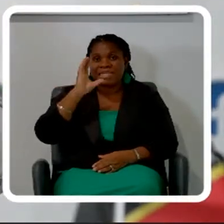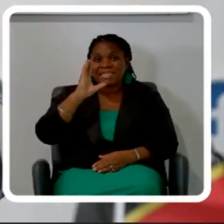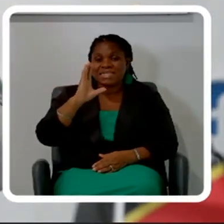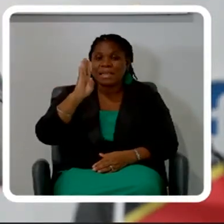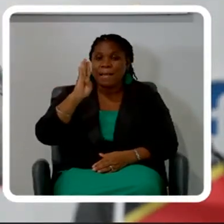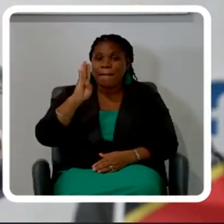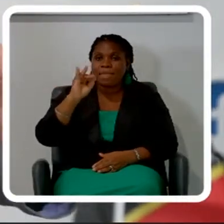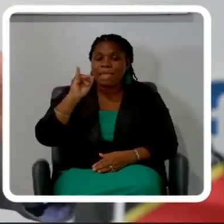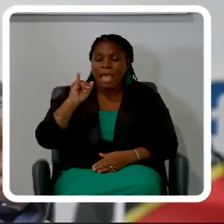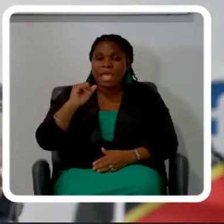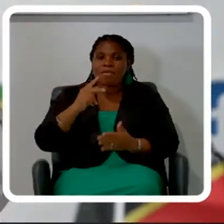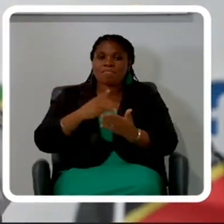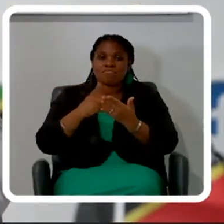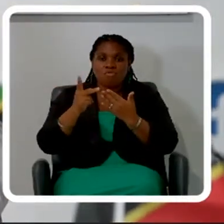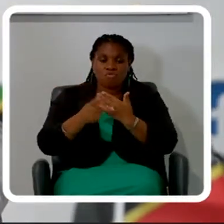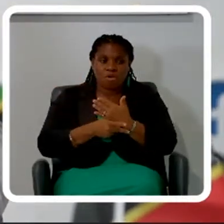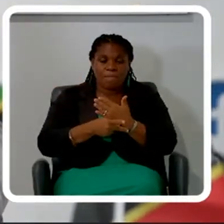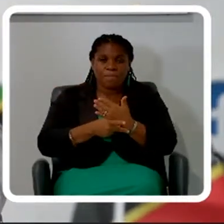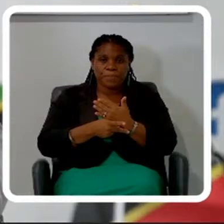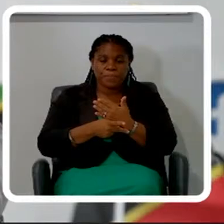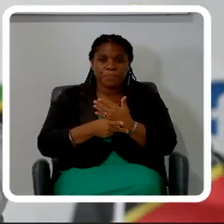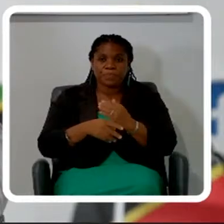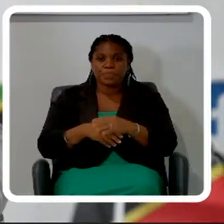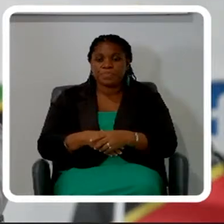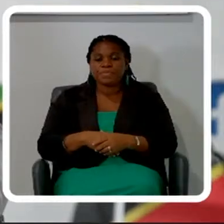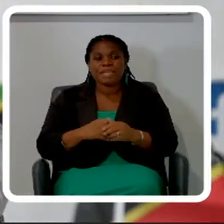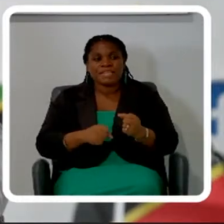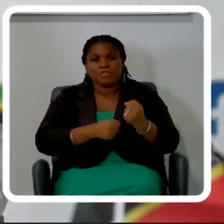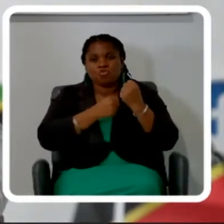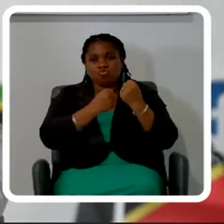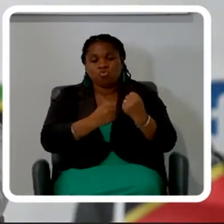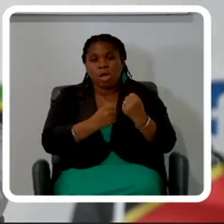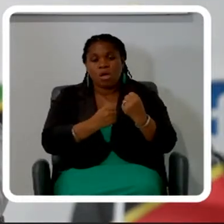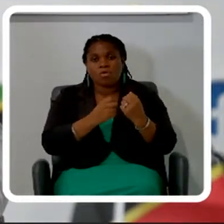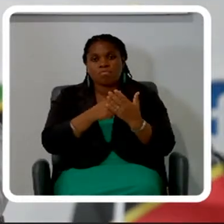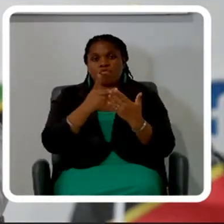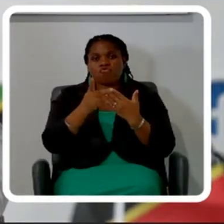look at from any perspective will be considered a solid program.